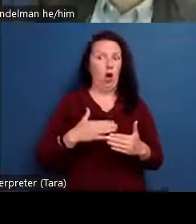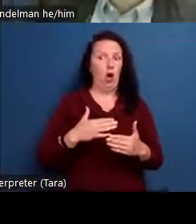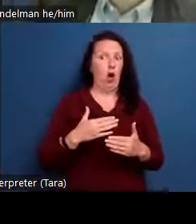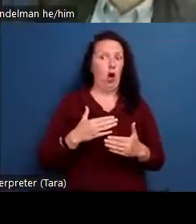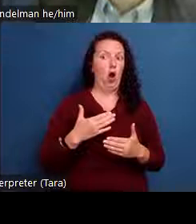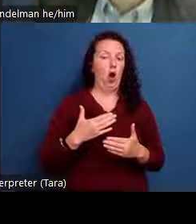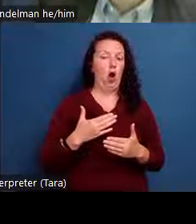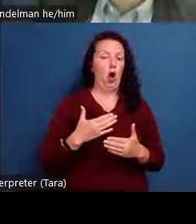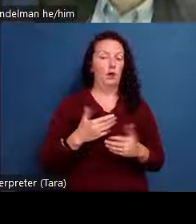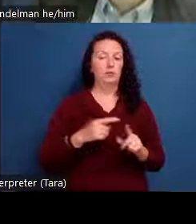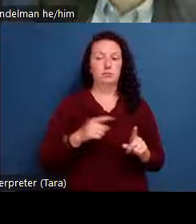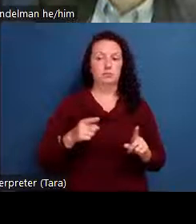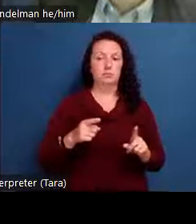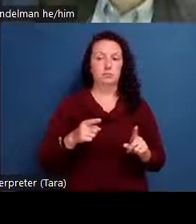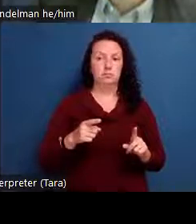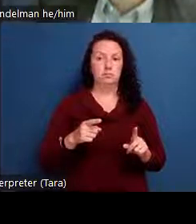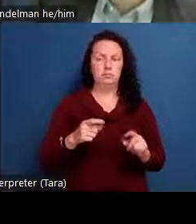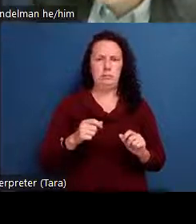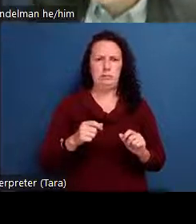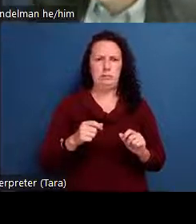All in favor to not strike,